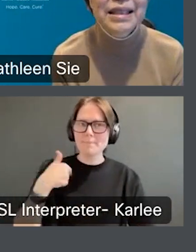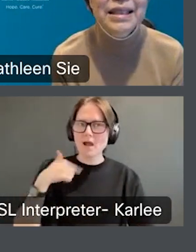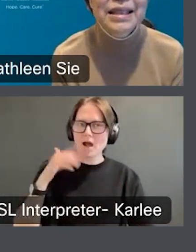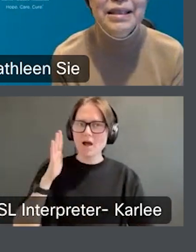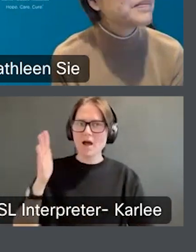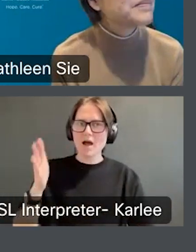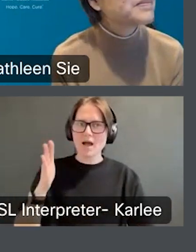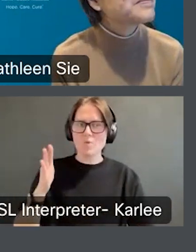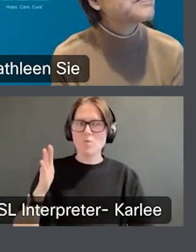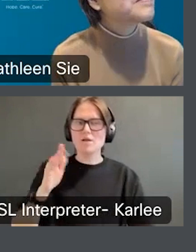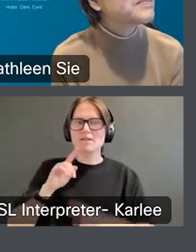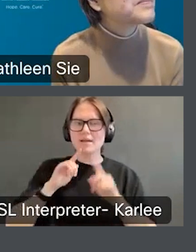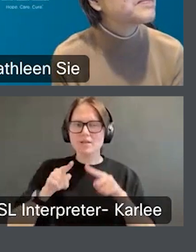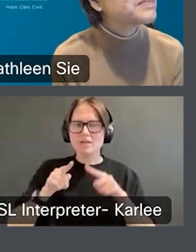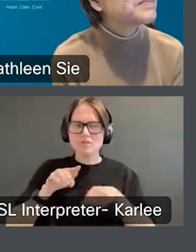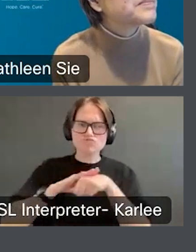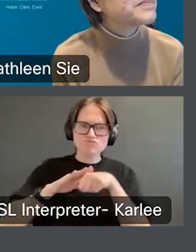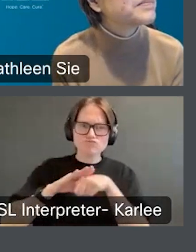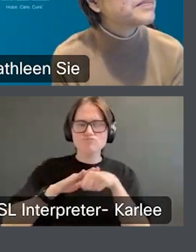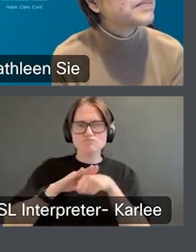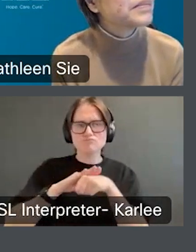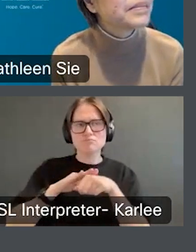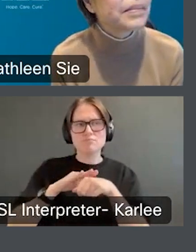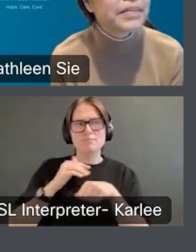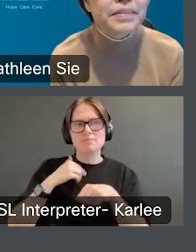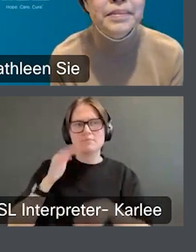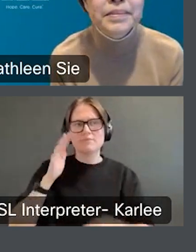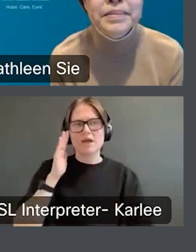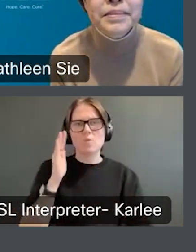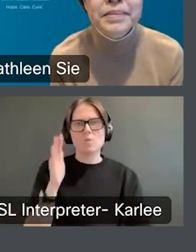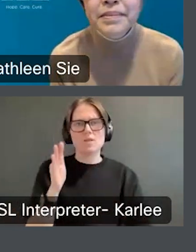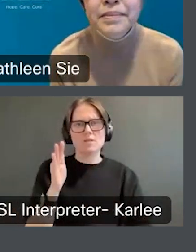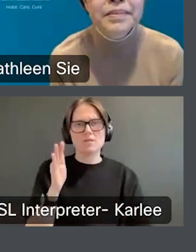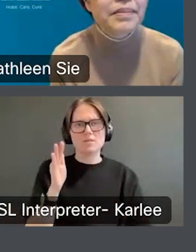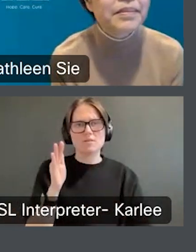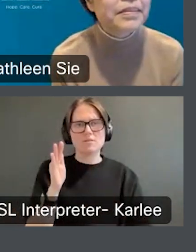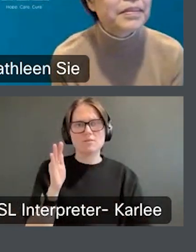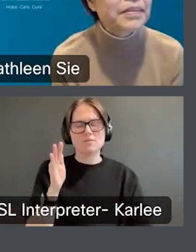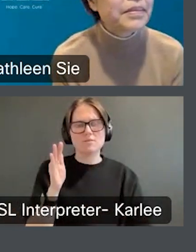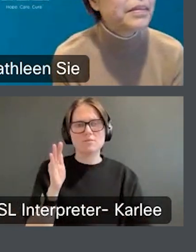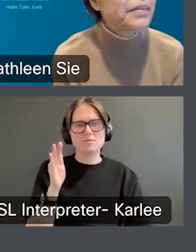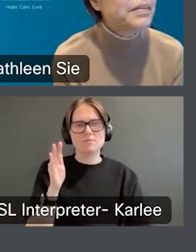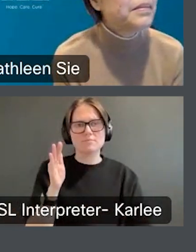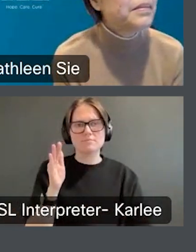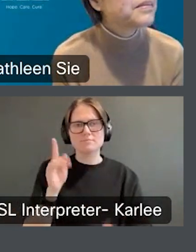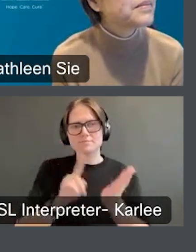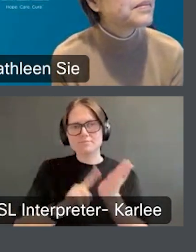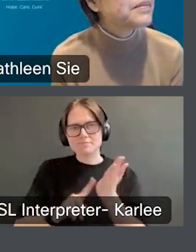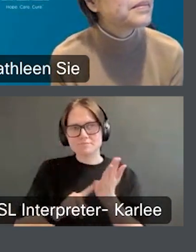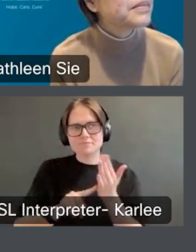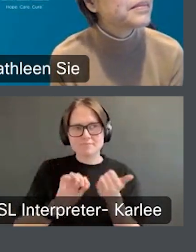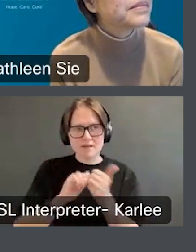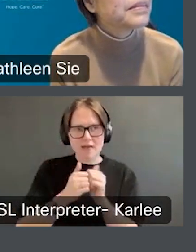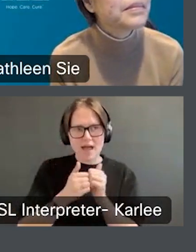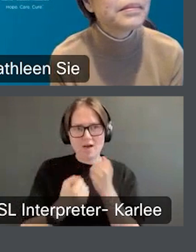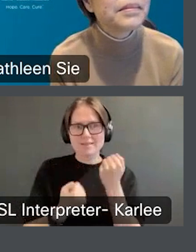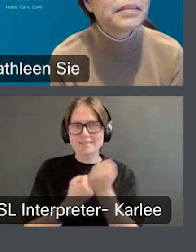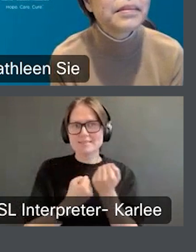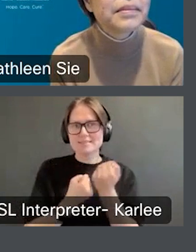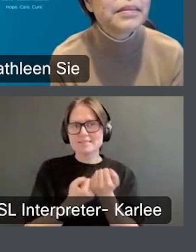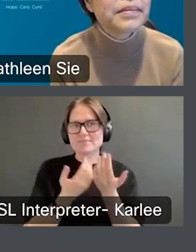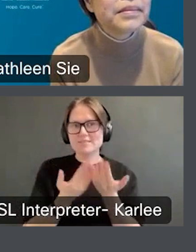somewhat. I'll be looking at how the assistive devices aid